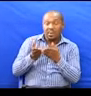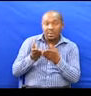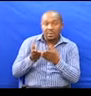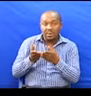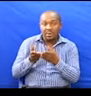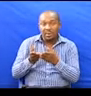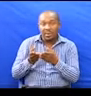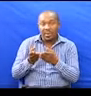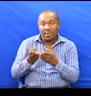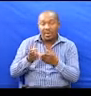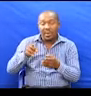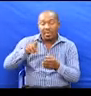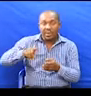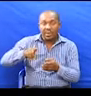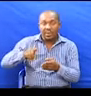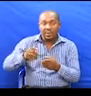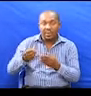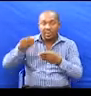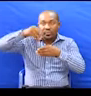known as what? Amino acid.